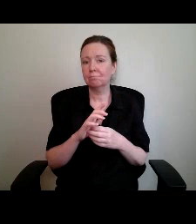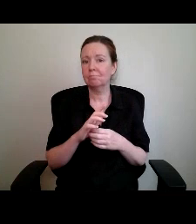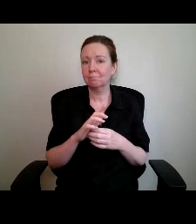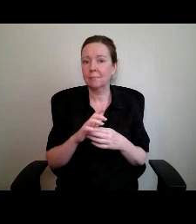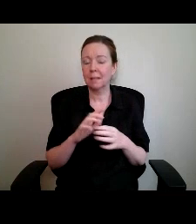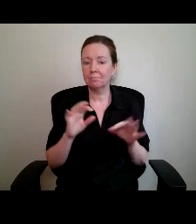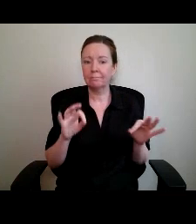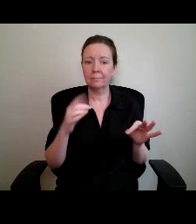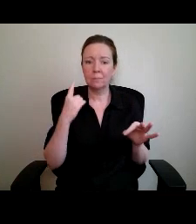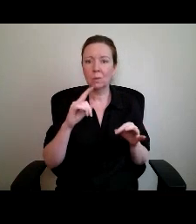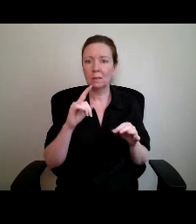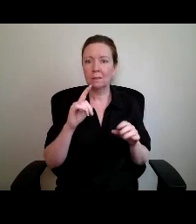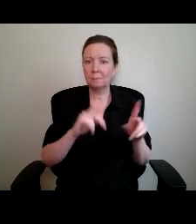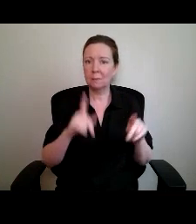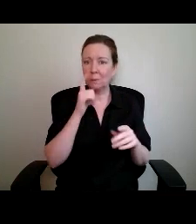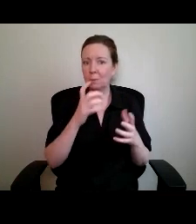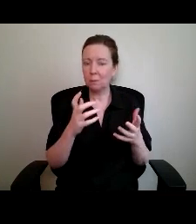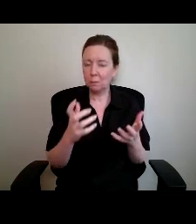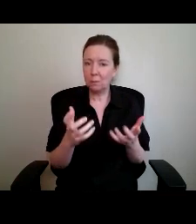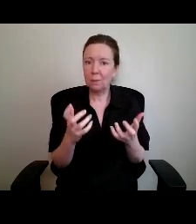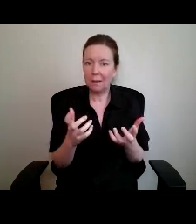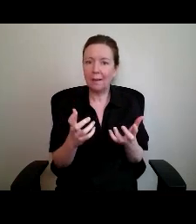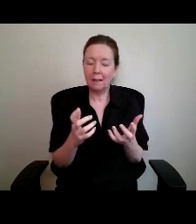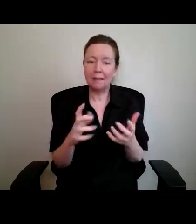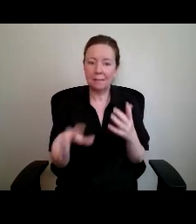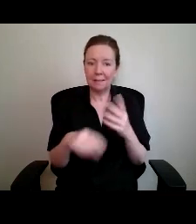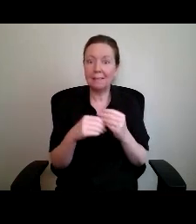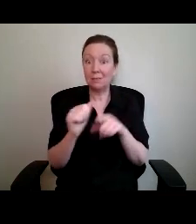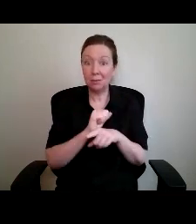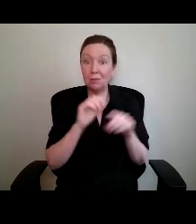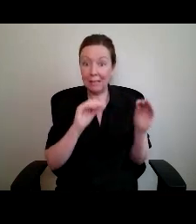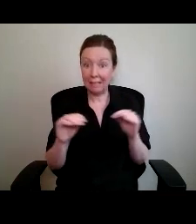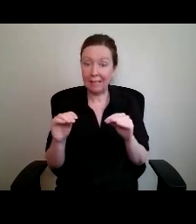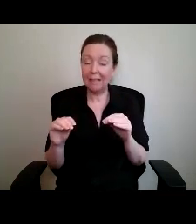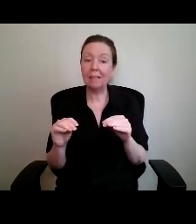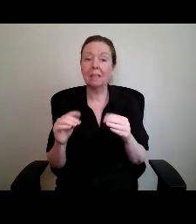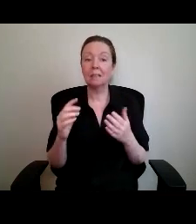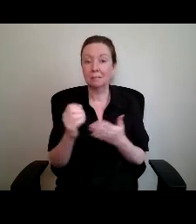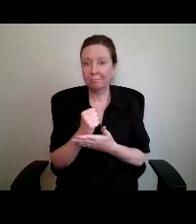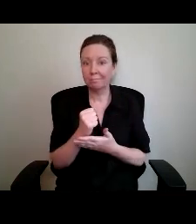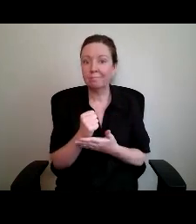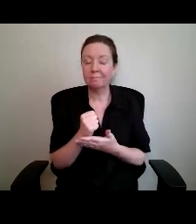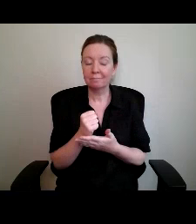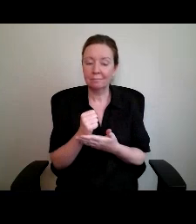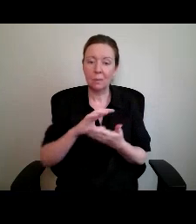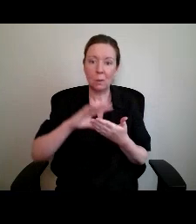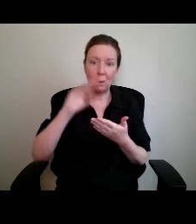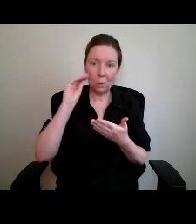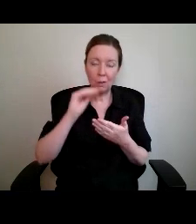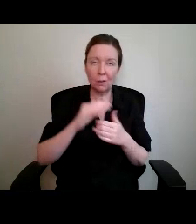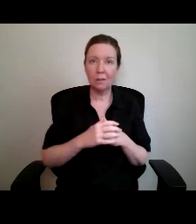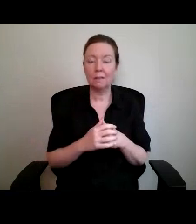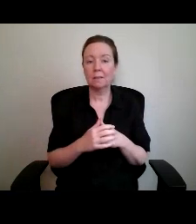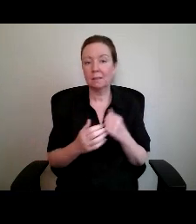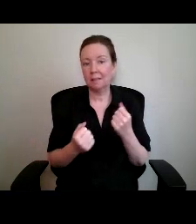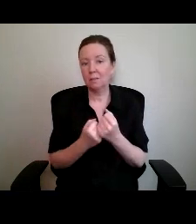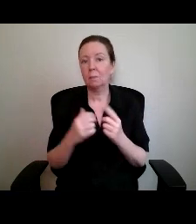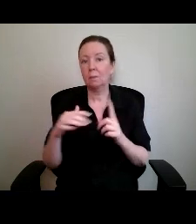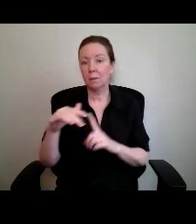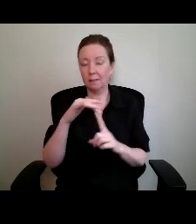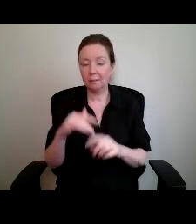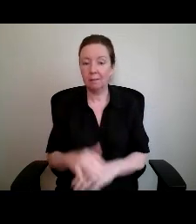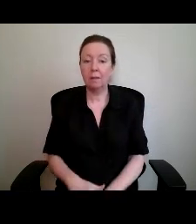job seekers that are looking for additional training to learn in a supported